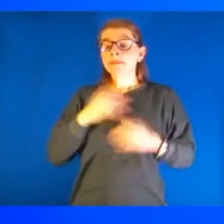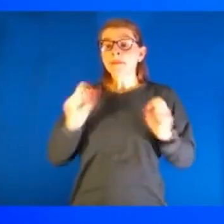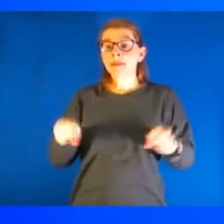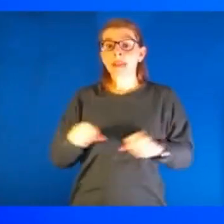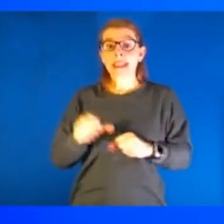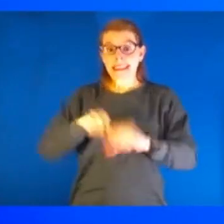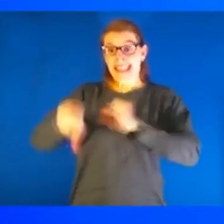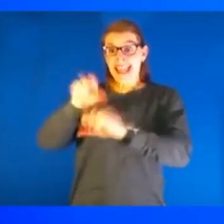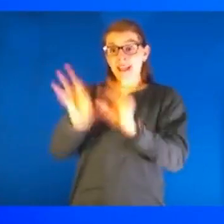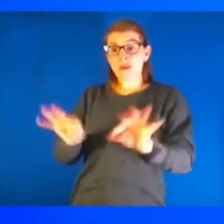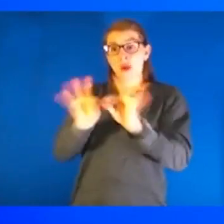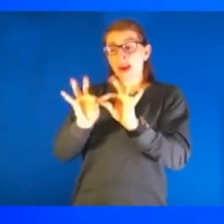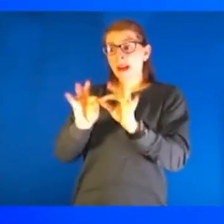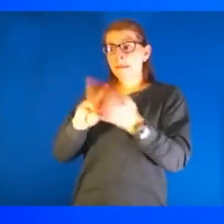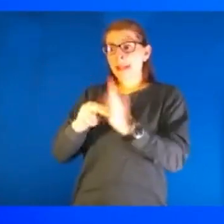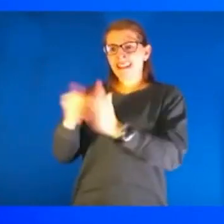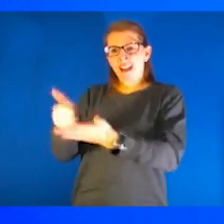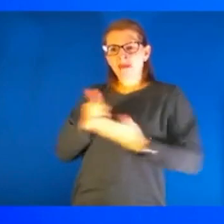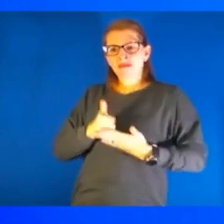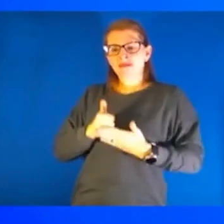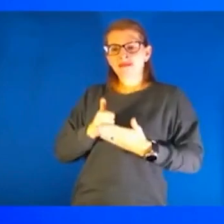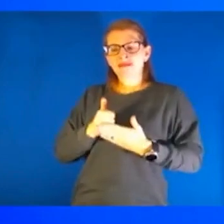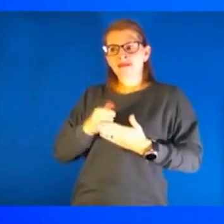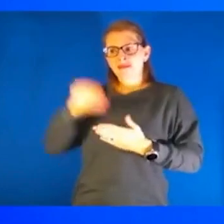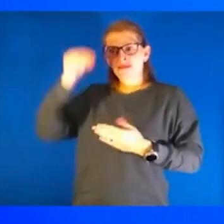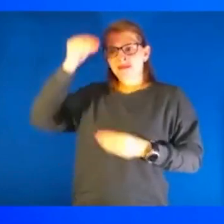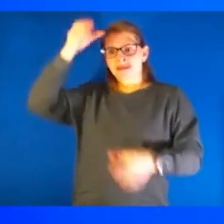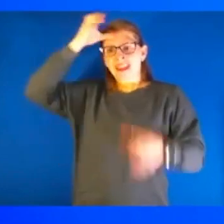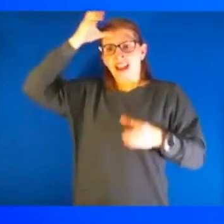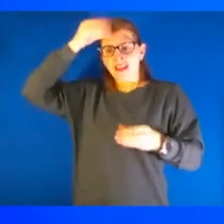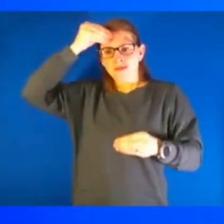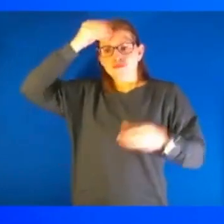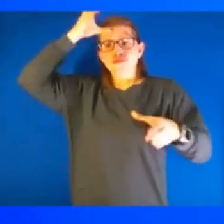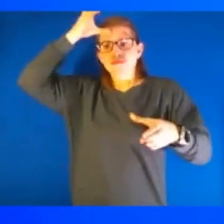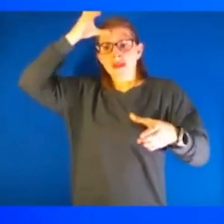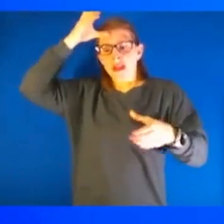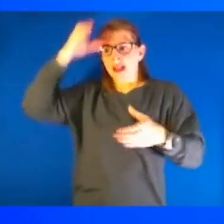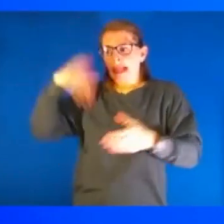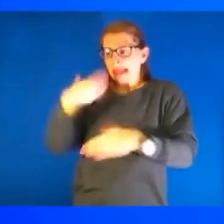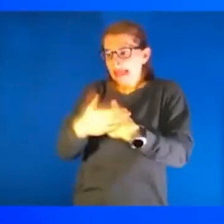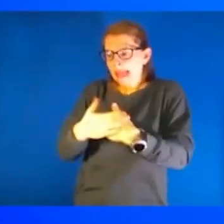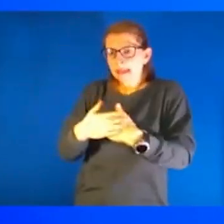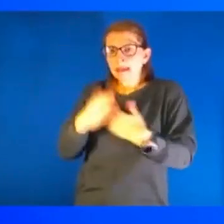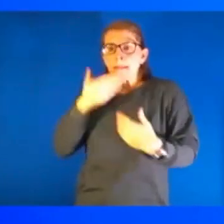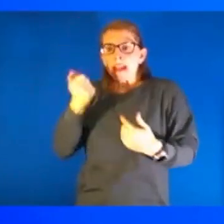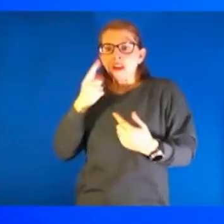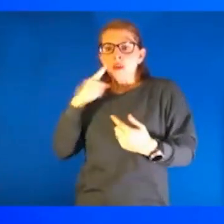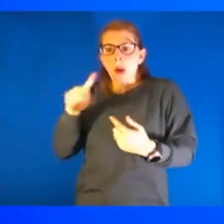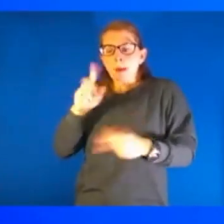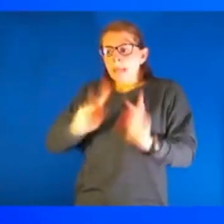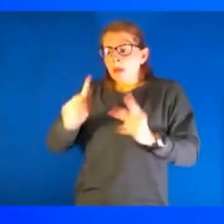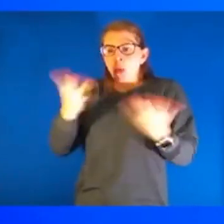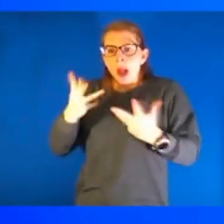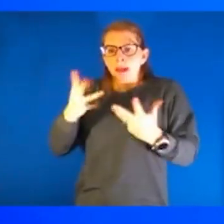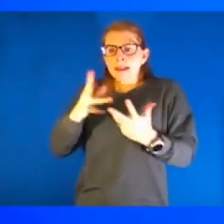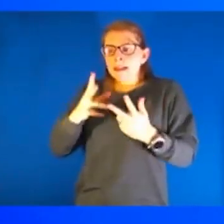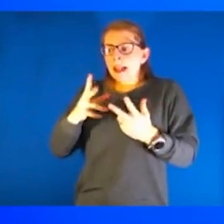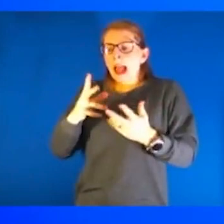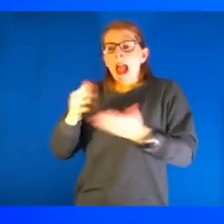drives our knowledge. It drives what we believe are the next best steps for people, and it helps us to progress and to